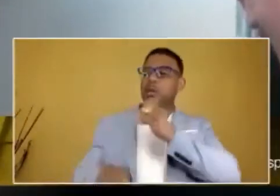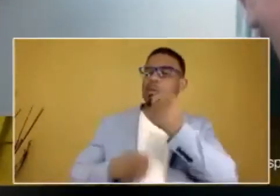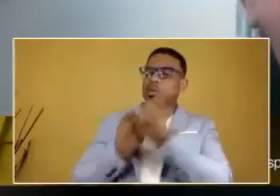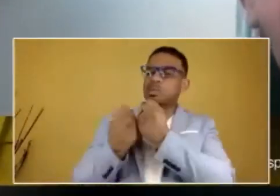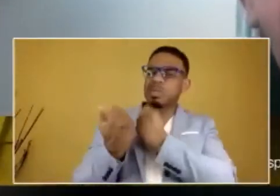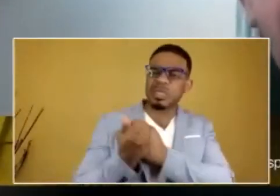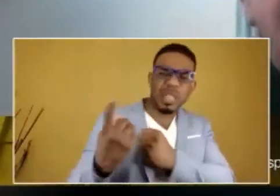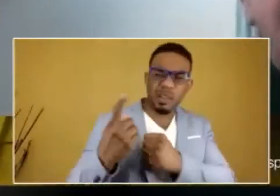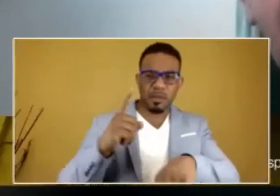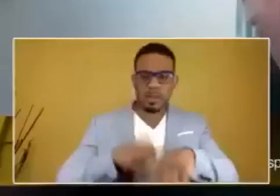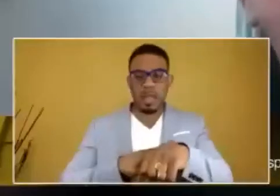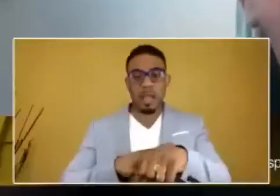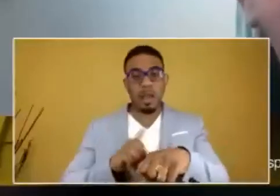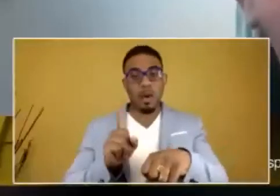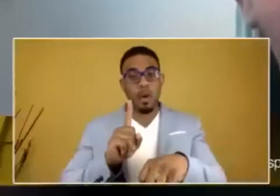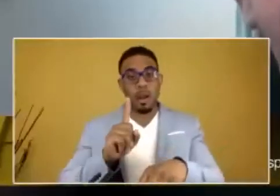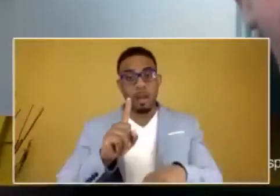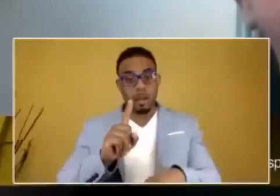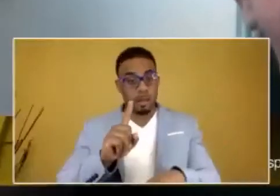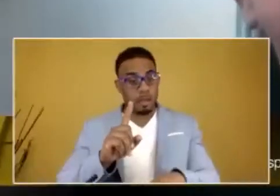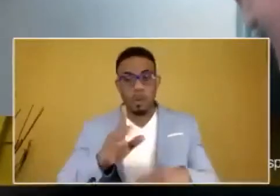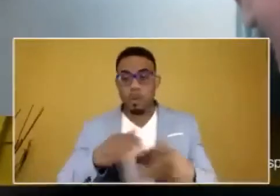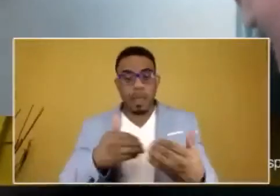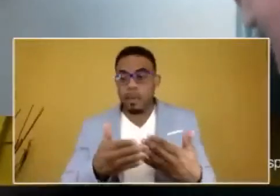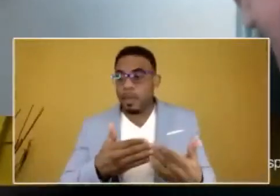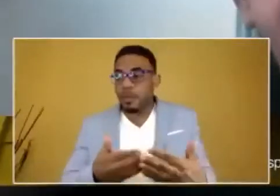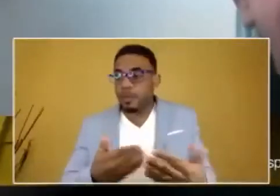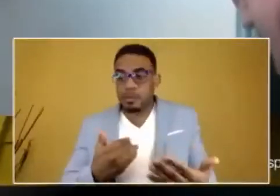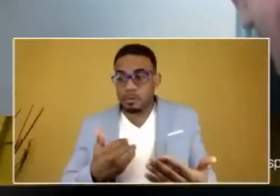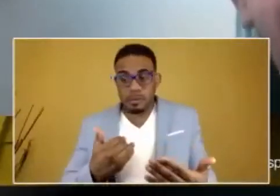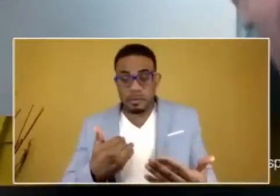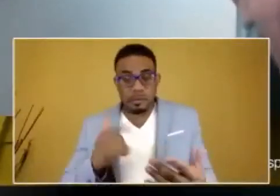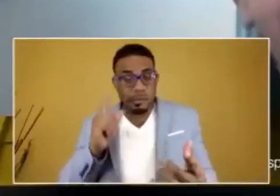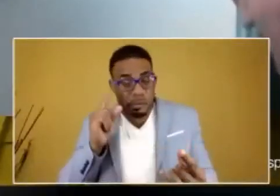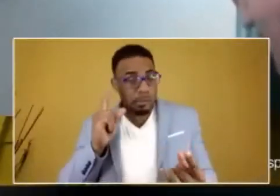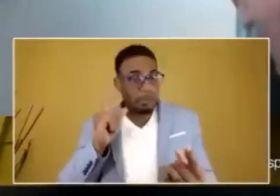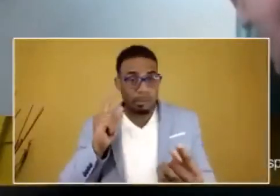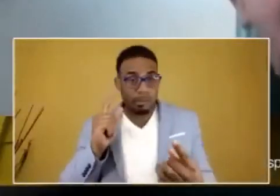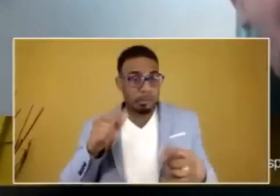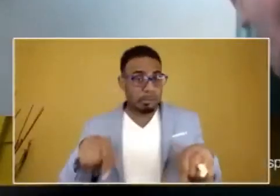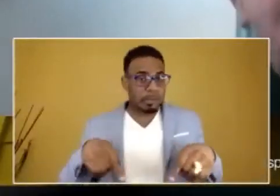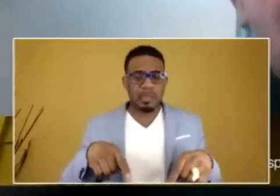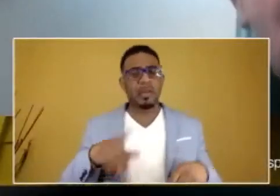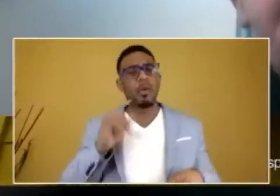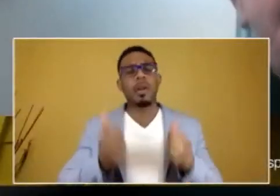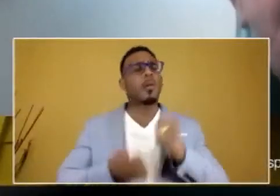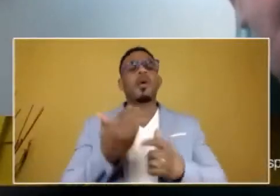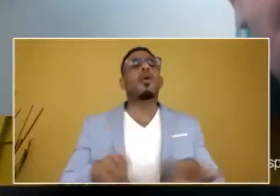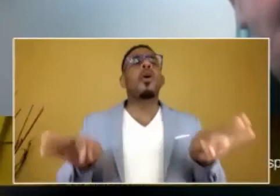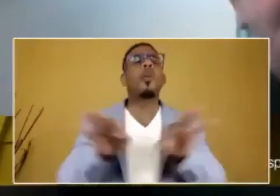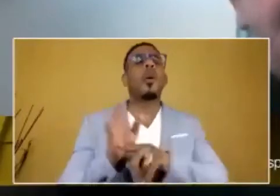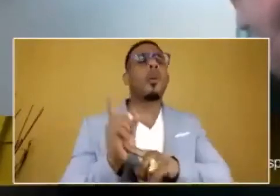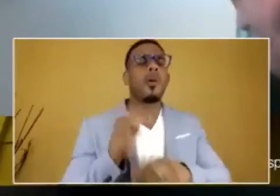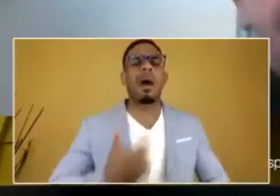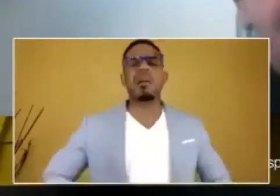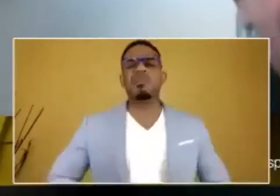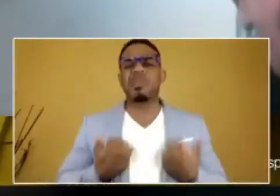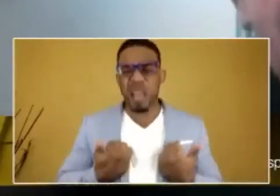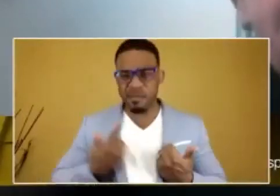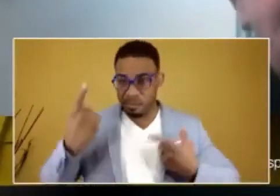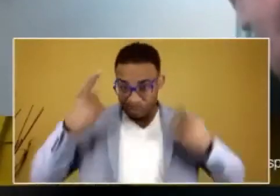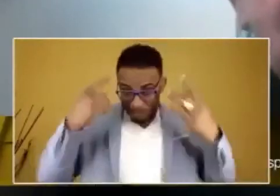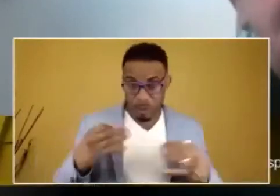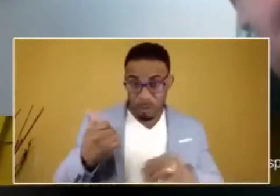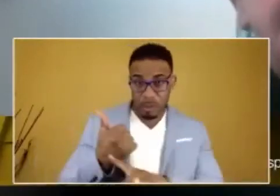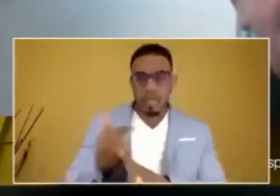occasions where he, without even blinking an eyelash, said it was one of the most important moments of my life. So